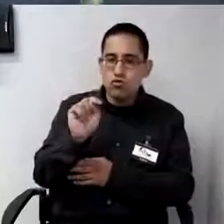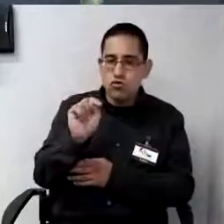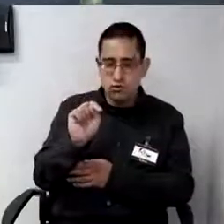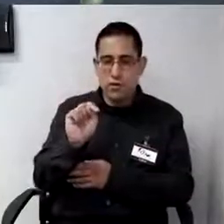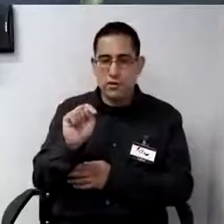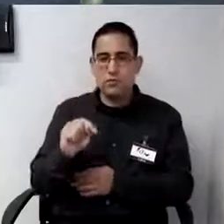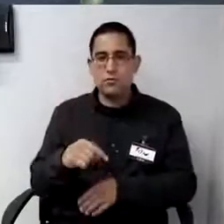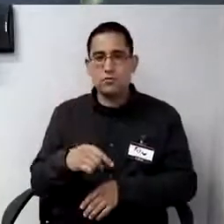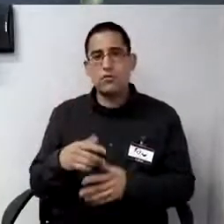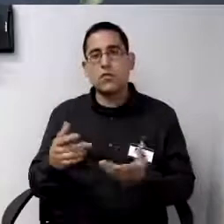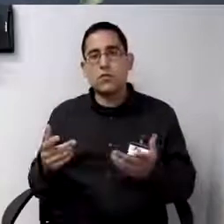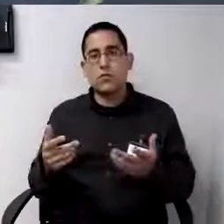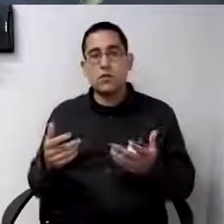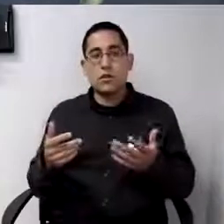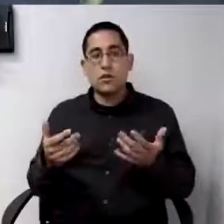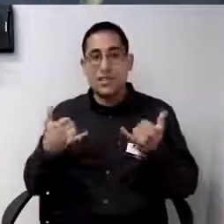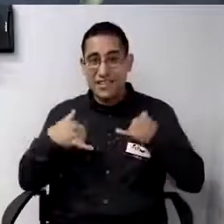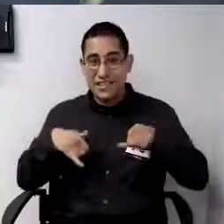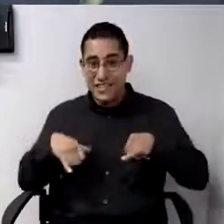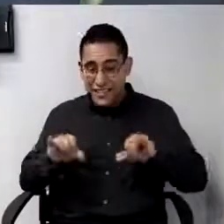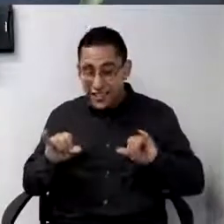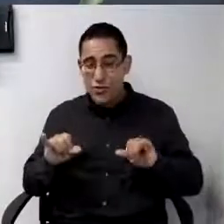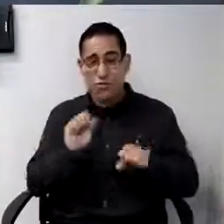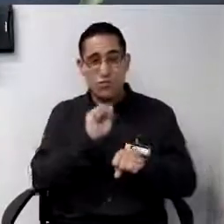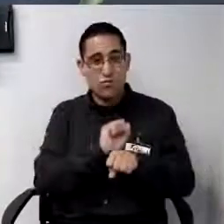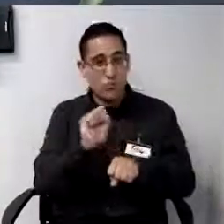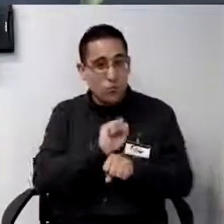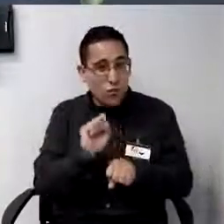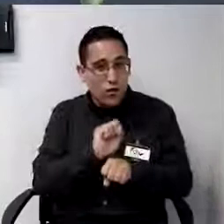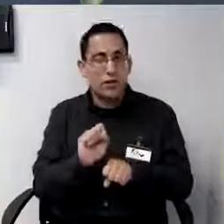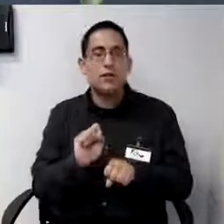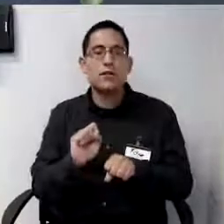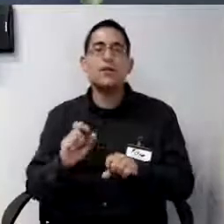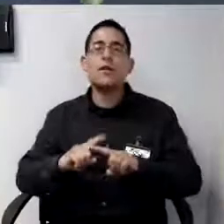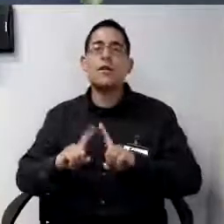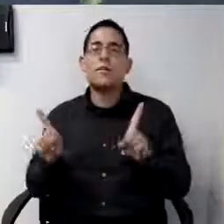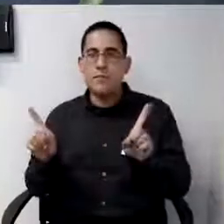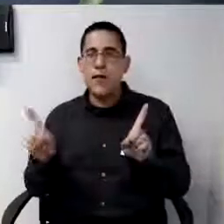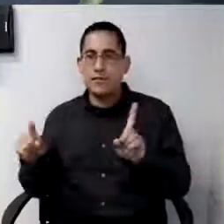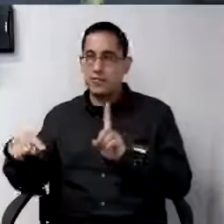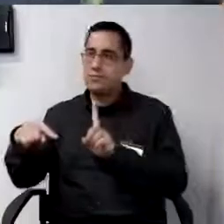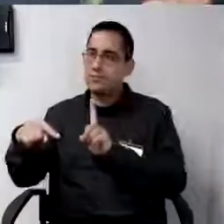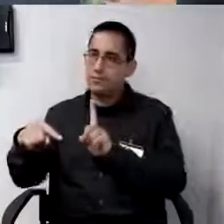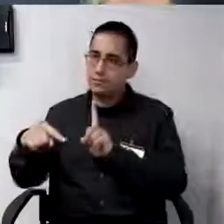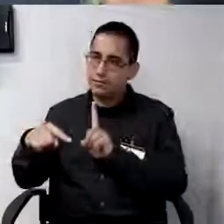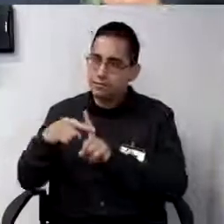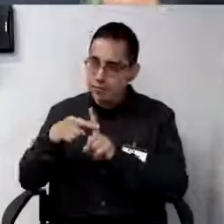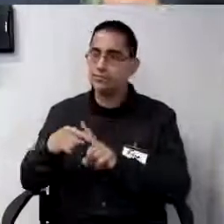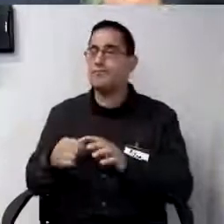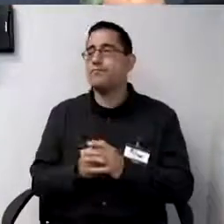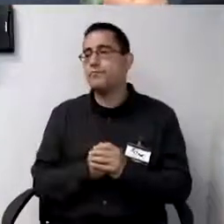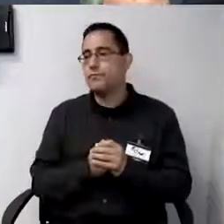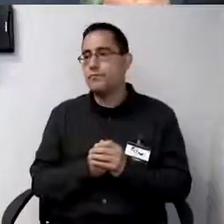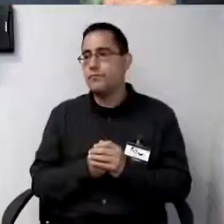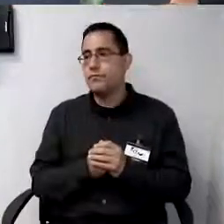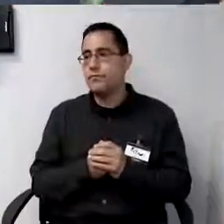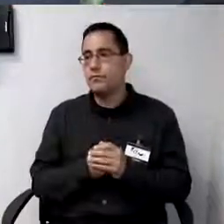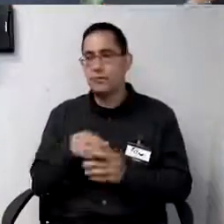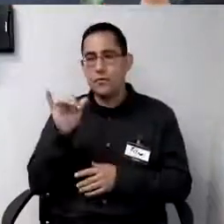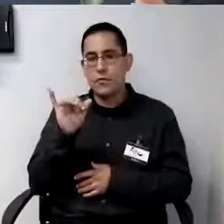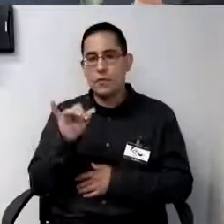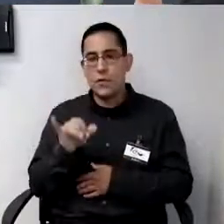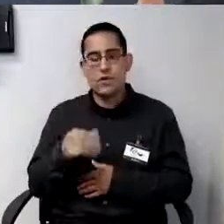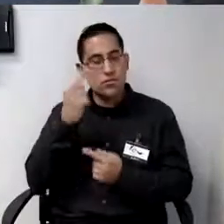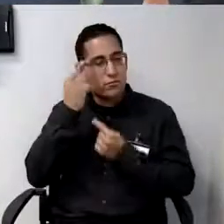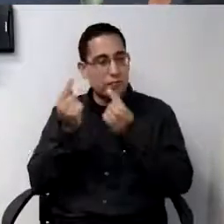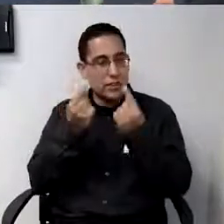they could still work, but they were COVID positive. I mean, that was kind of the thinking. So we've never got to that. So if we have